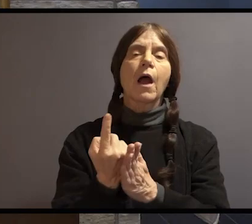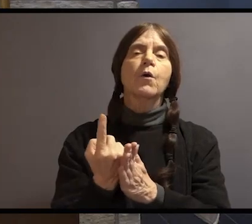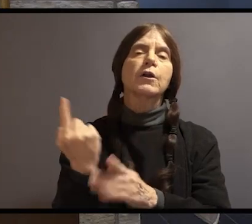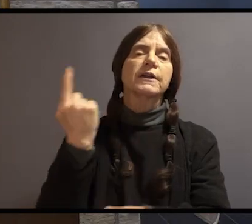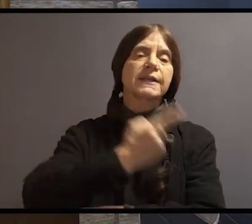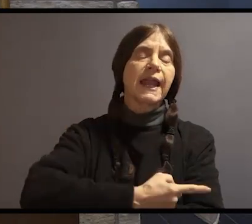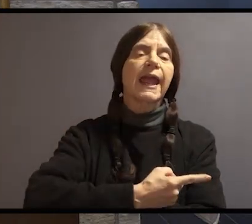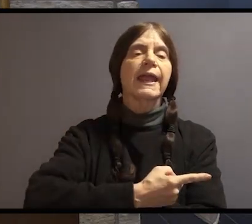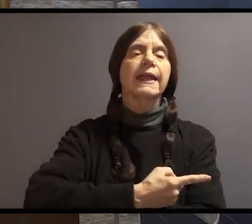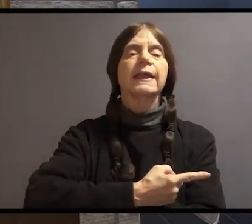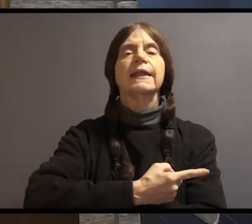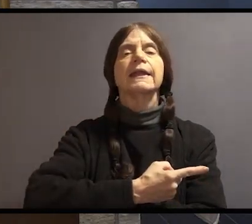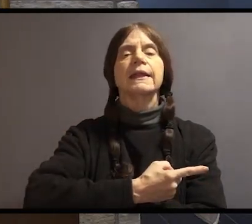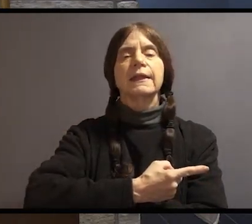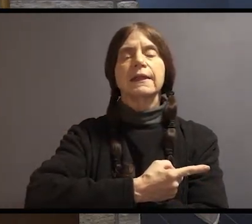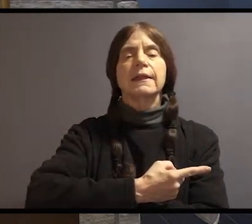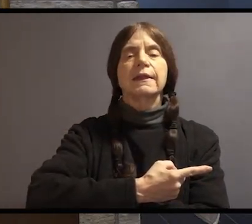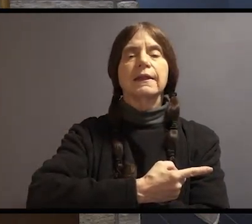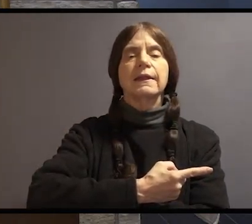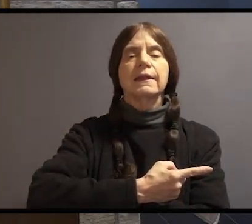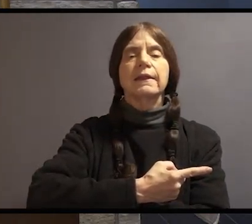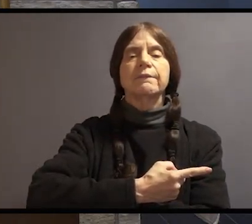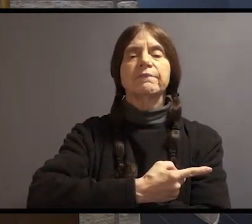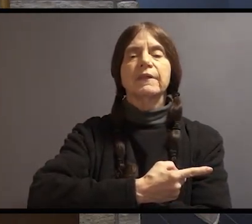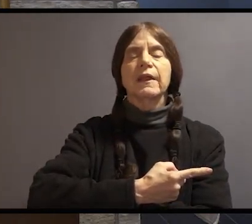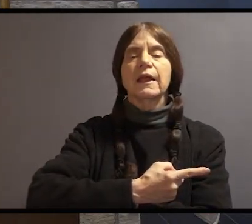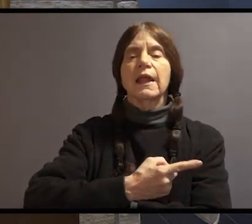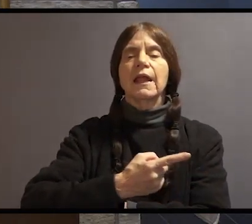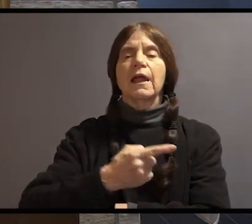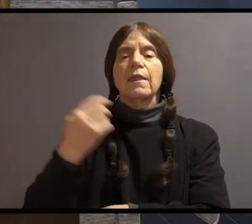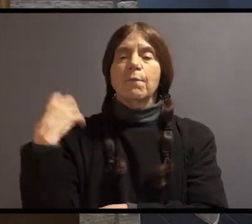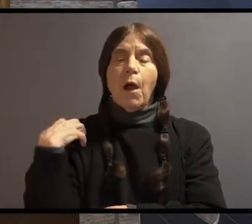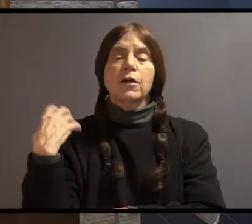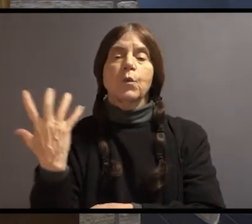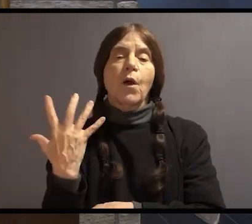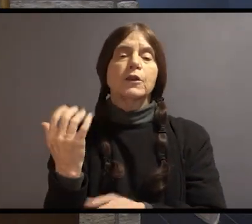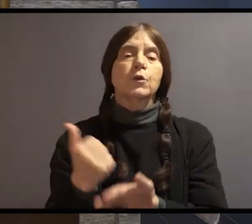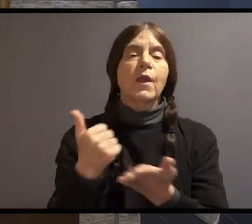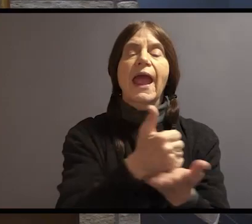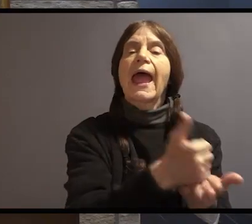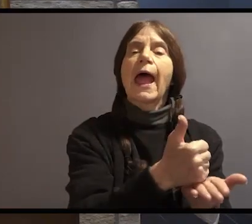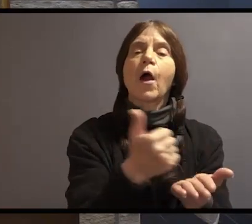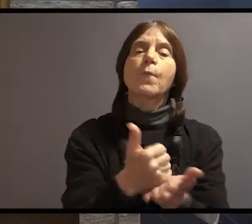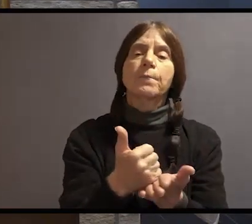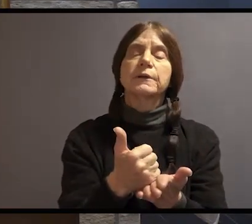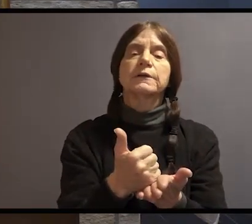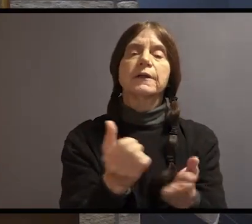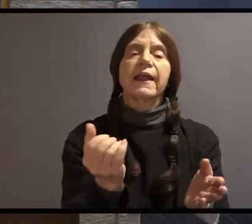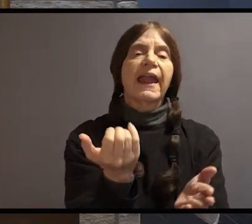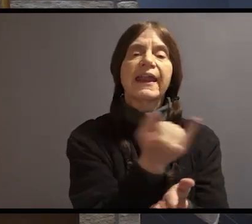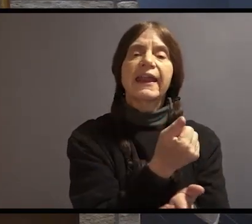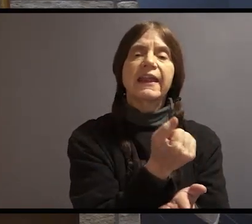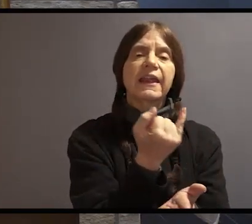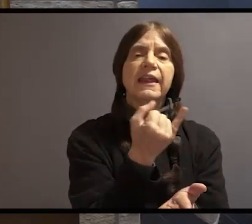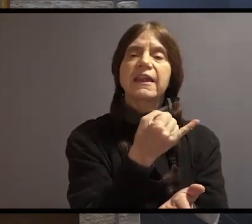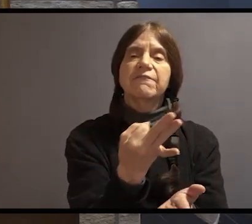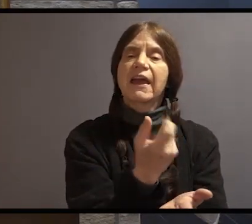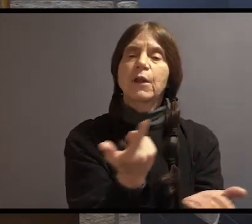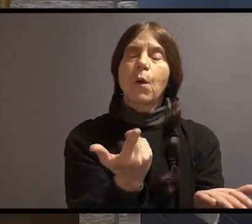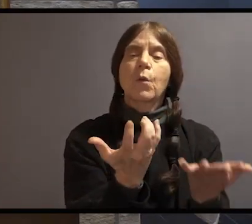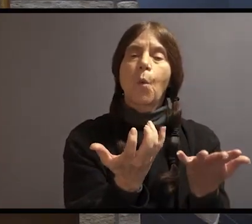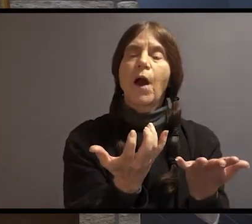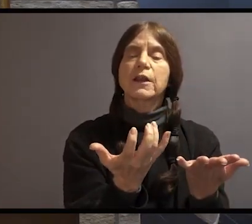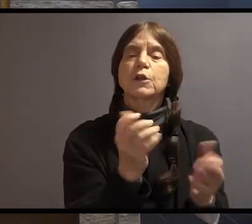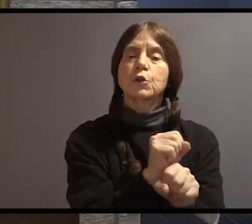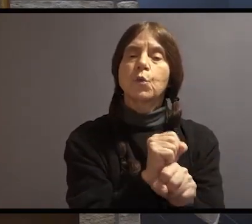workers needed work. He wanted to help out as many workers as he could. He wanted to make sure that if any worker wanted to put food on the